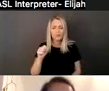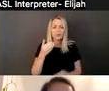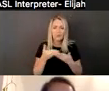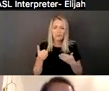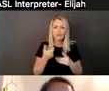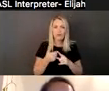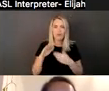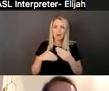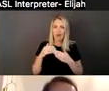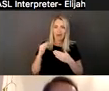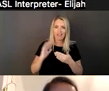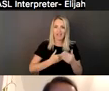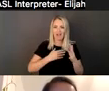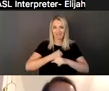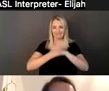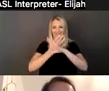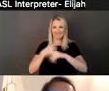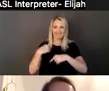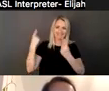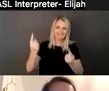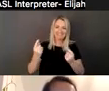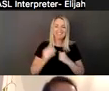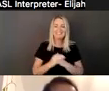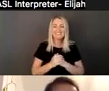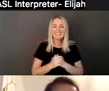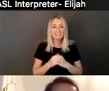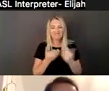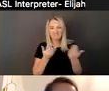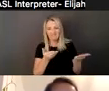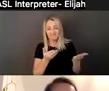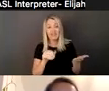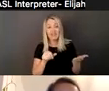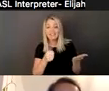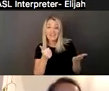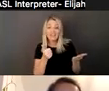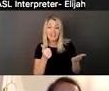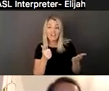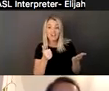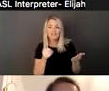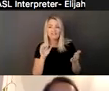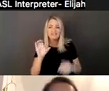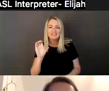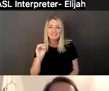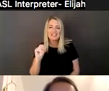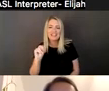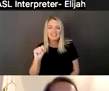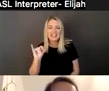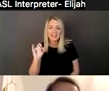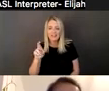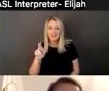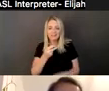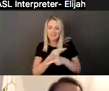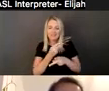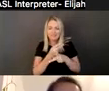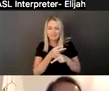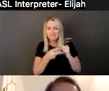up until now. So that's all archived there. And yeah, again, is another container, another space that you always have access